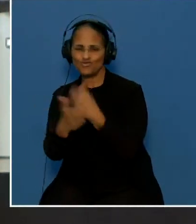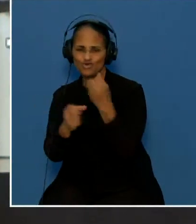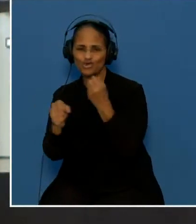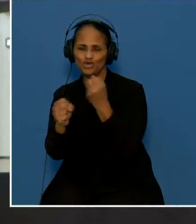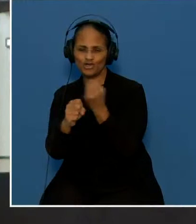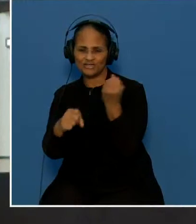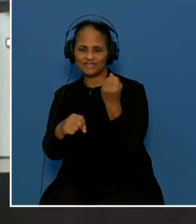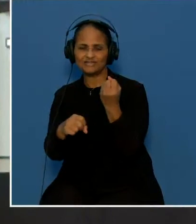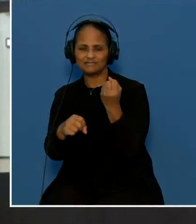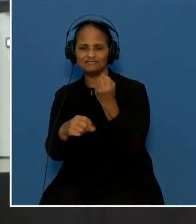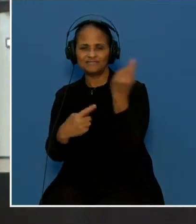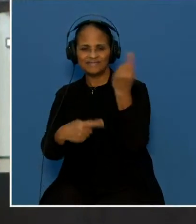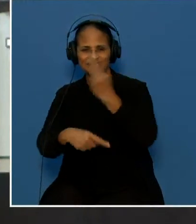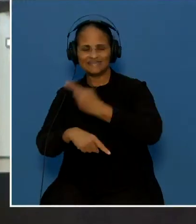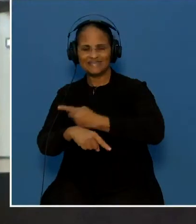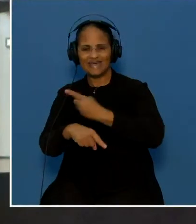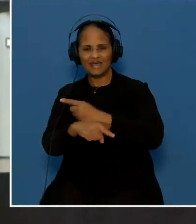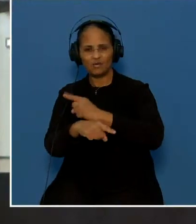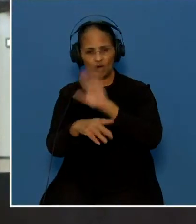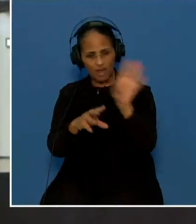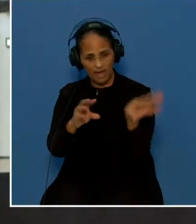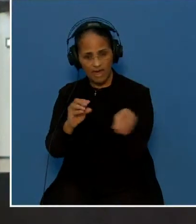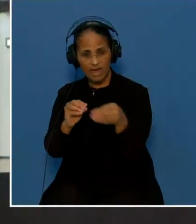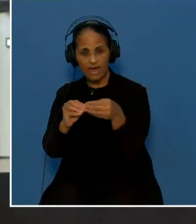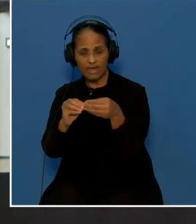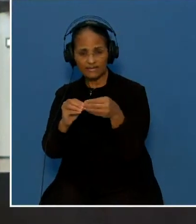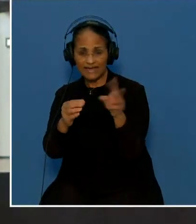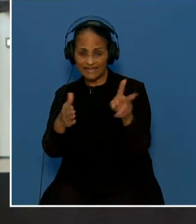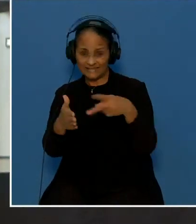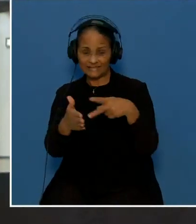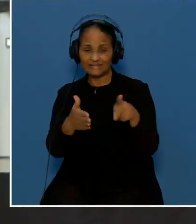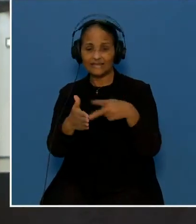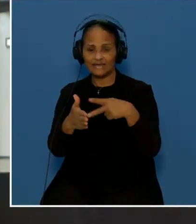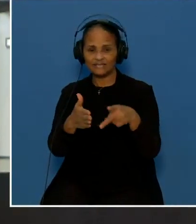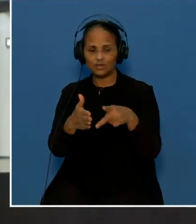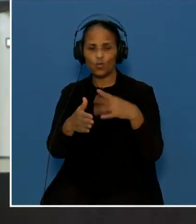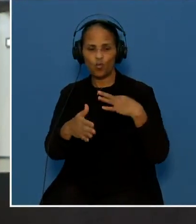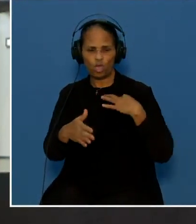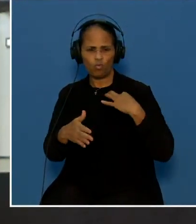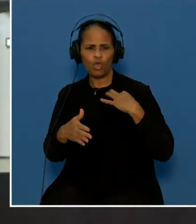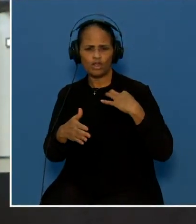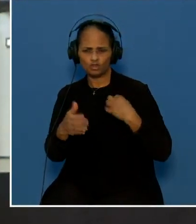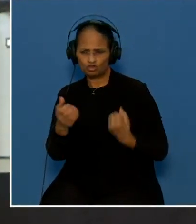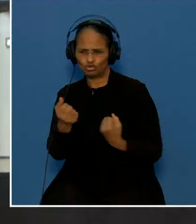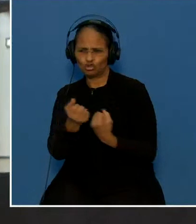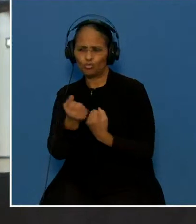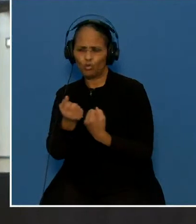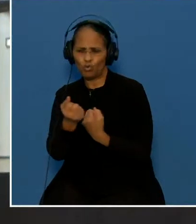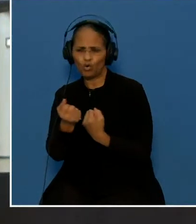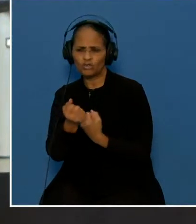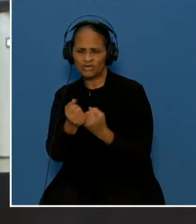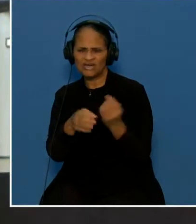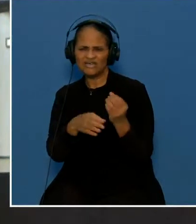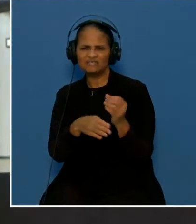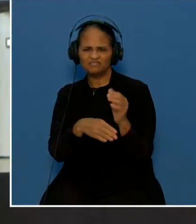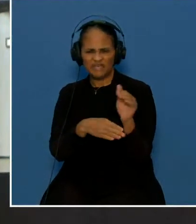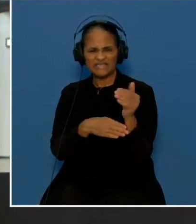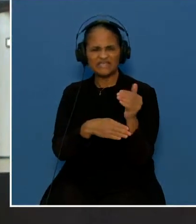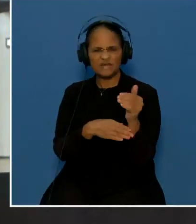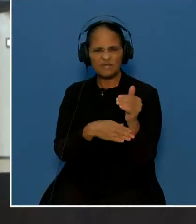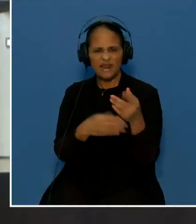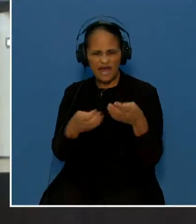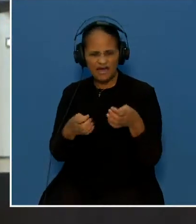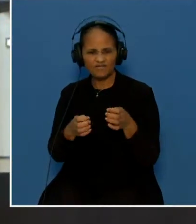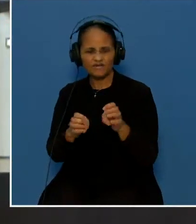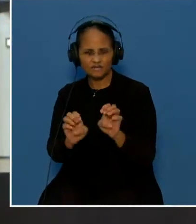that the Gombes were very willing to support similar efforts over